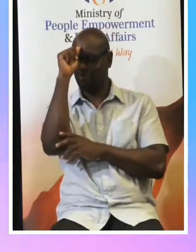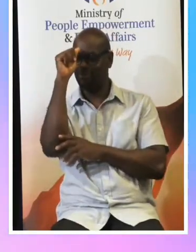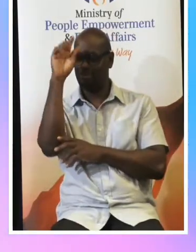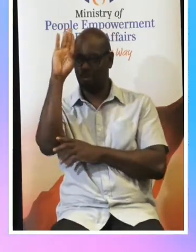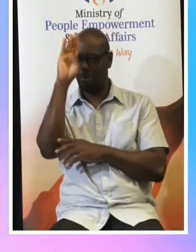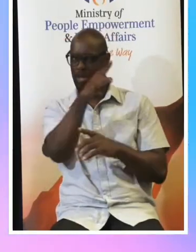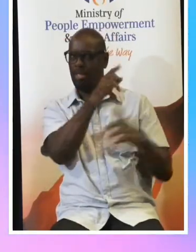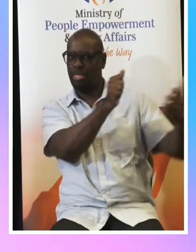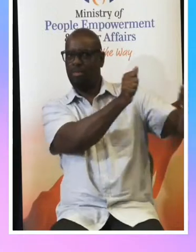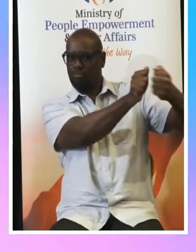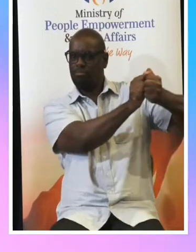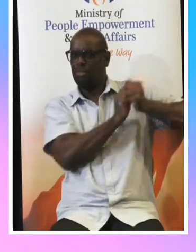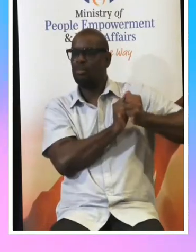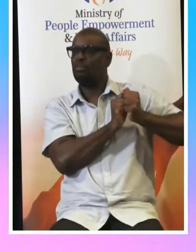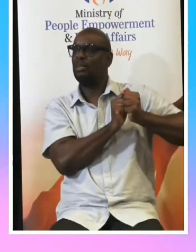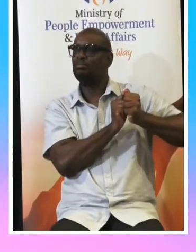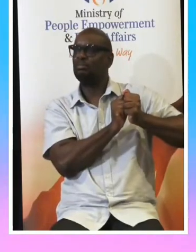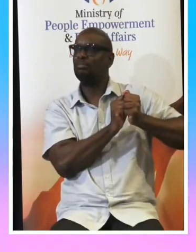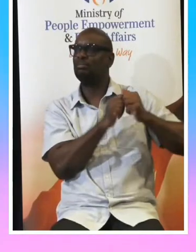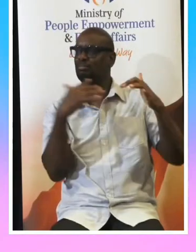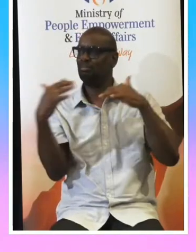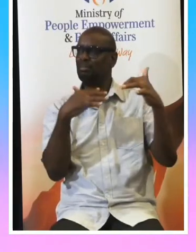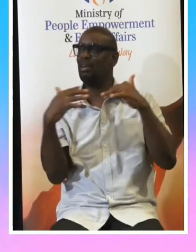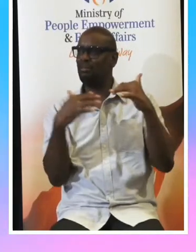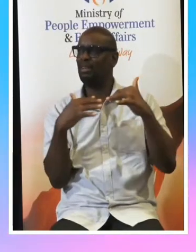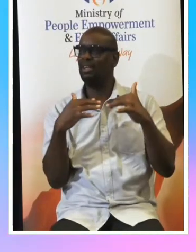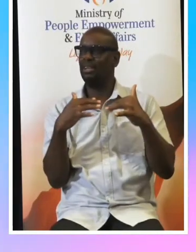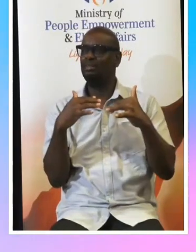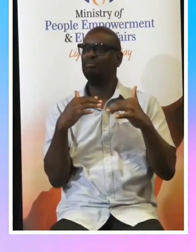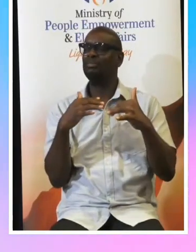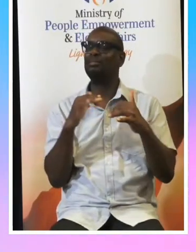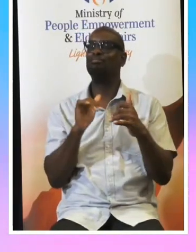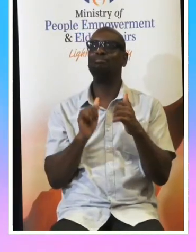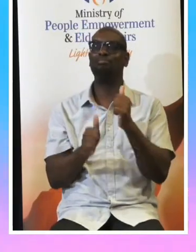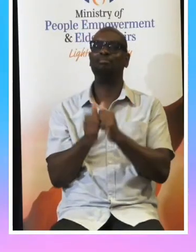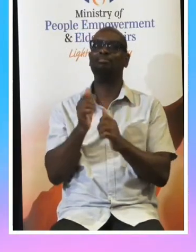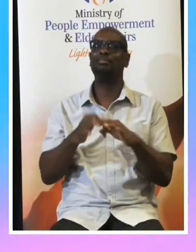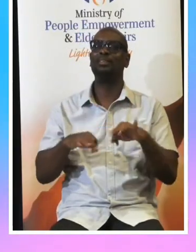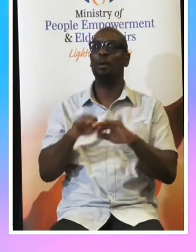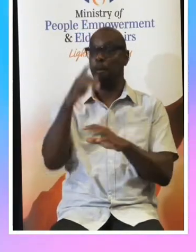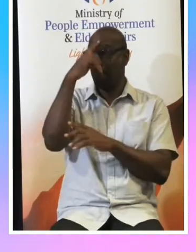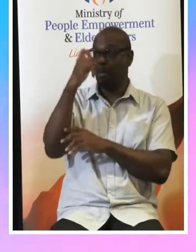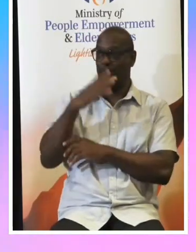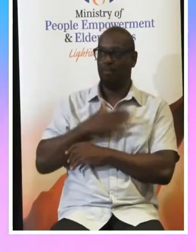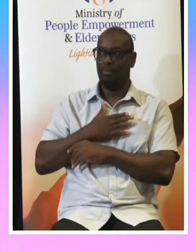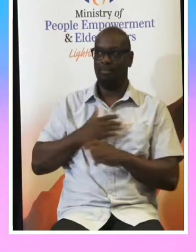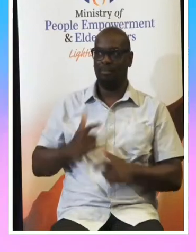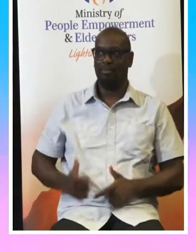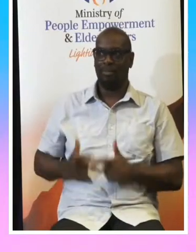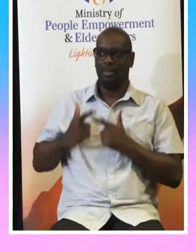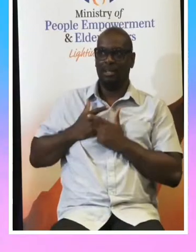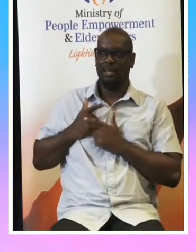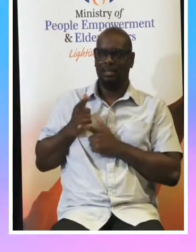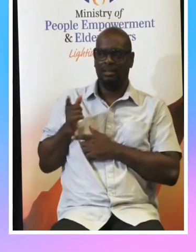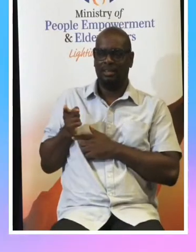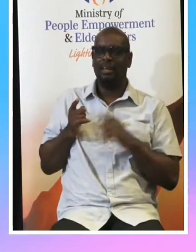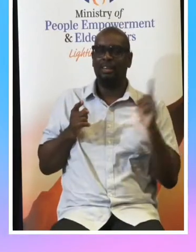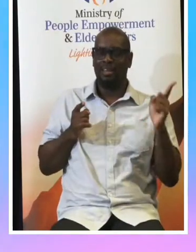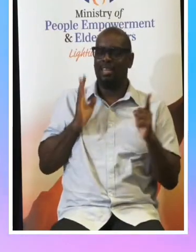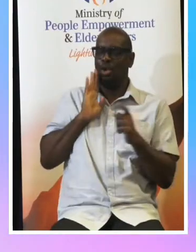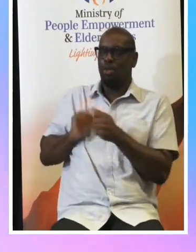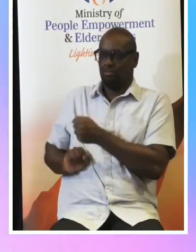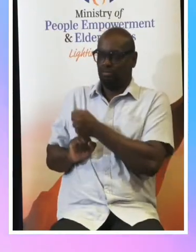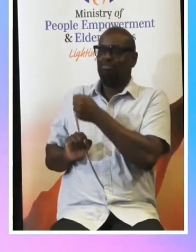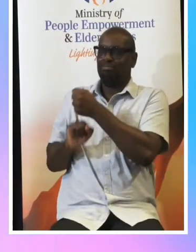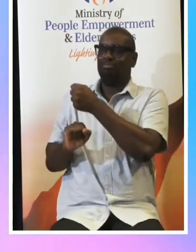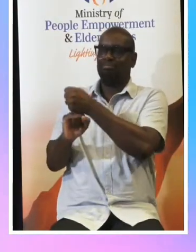me in that fight, because I know that with my life on the line, he is going to back me. He's